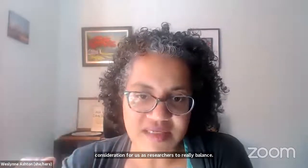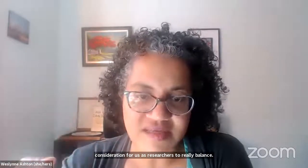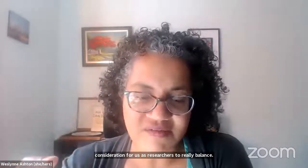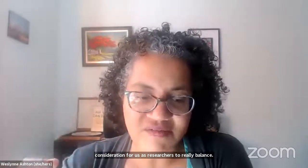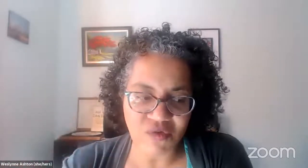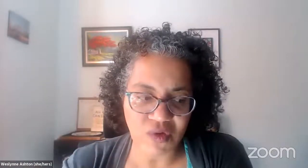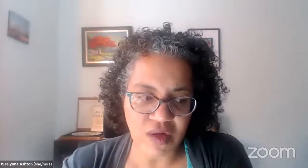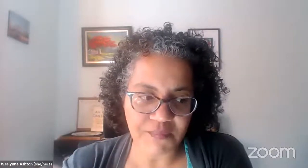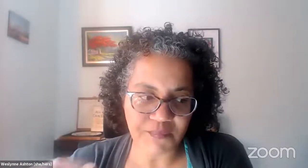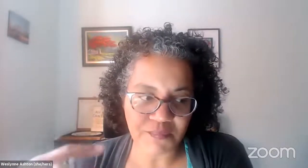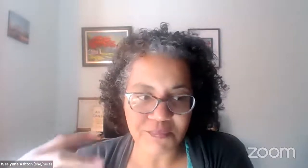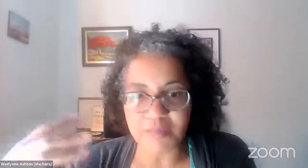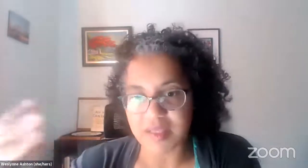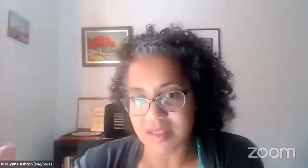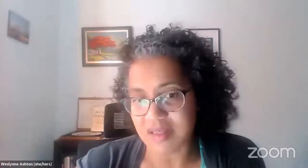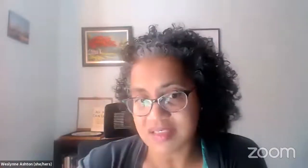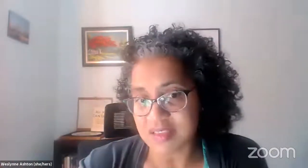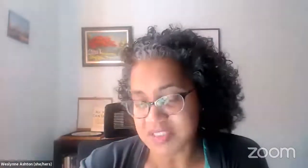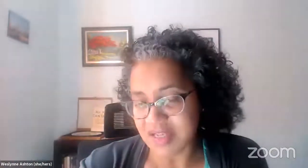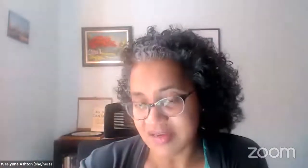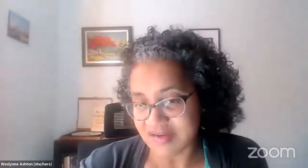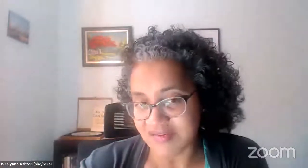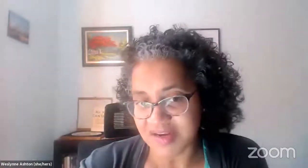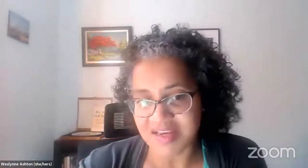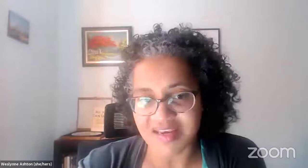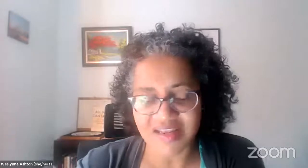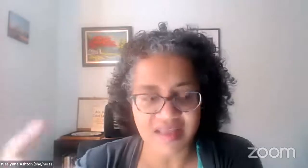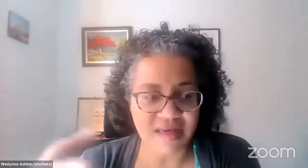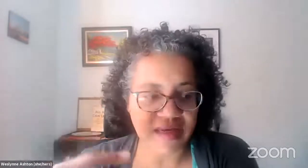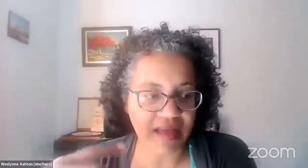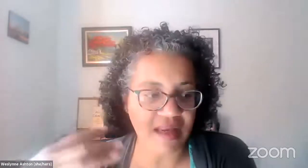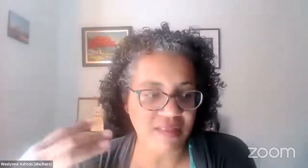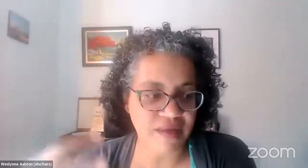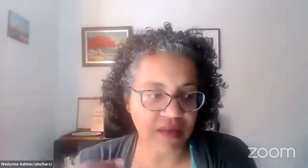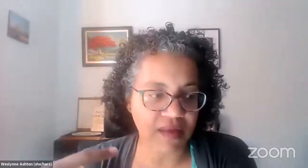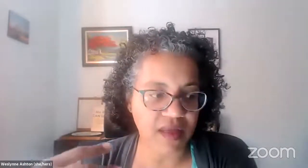what's needed for public consumption, right?